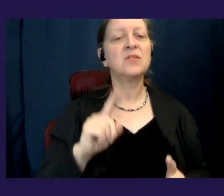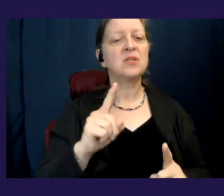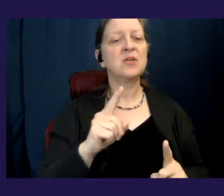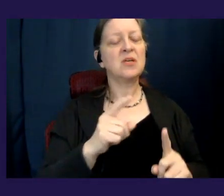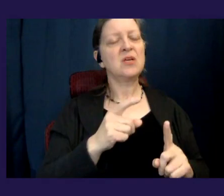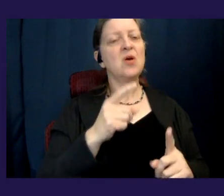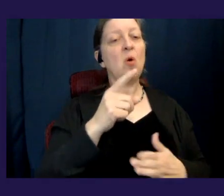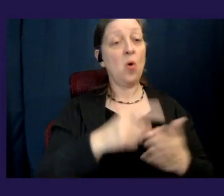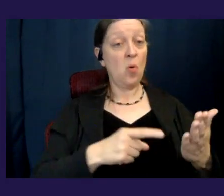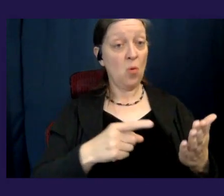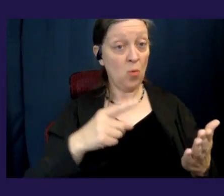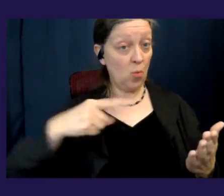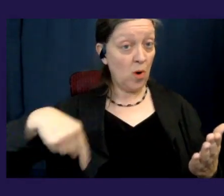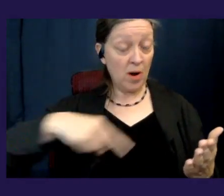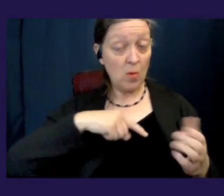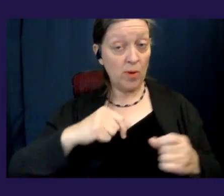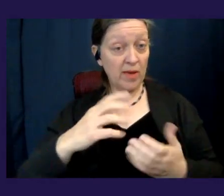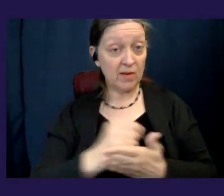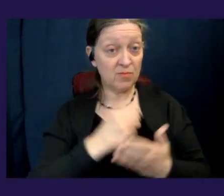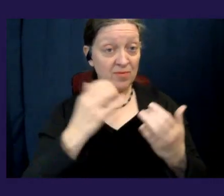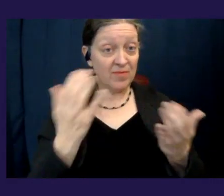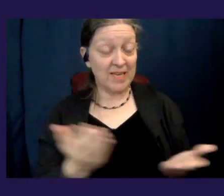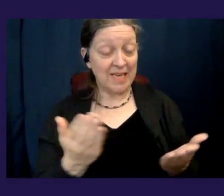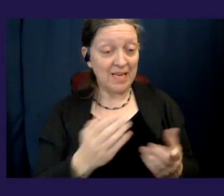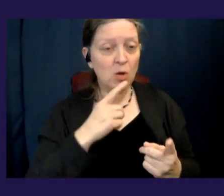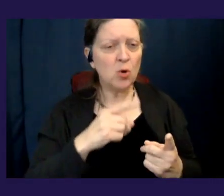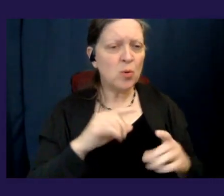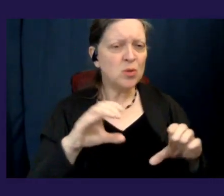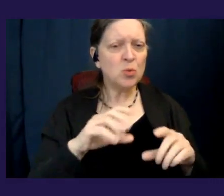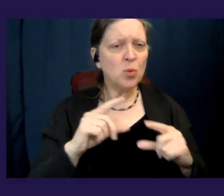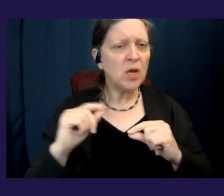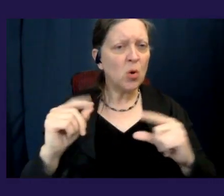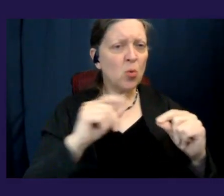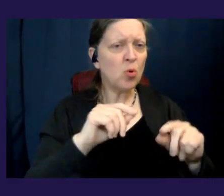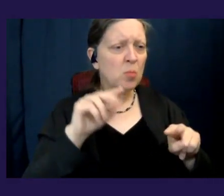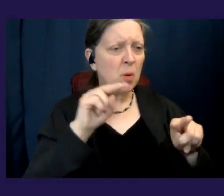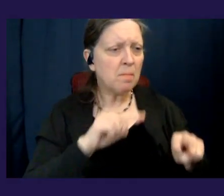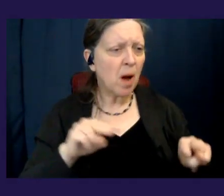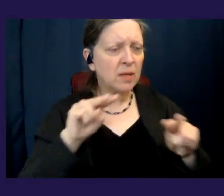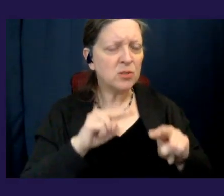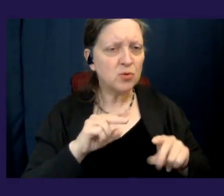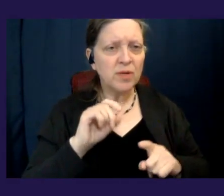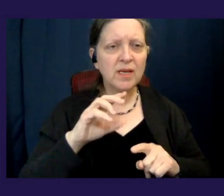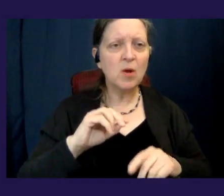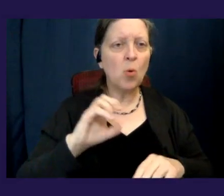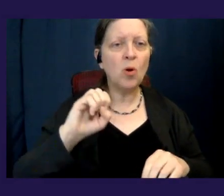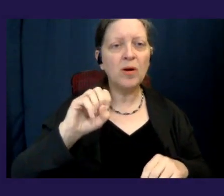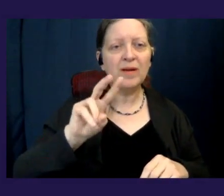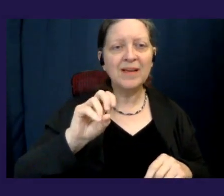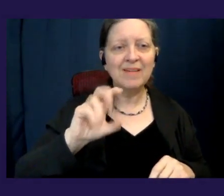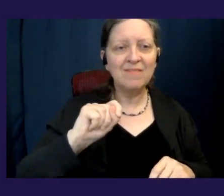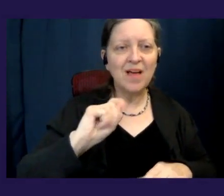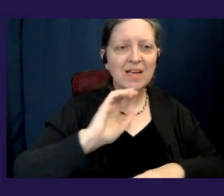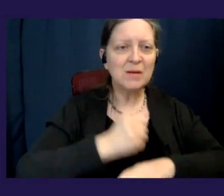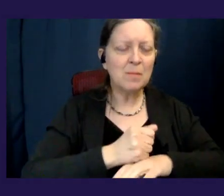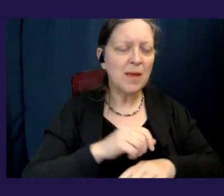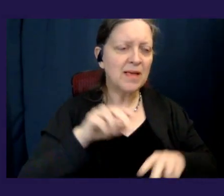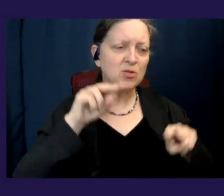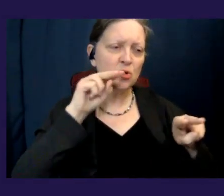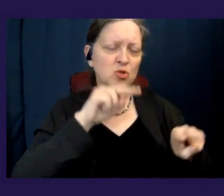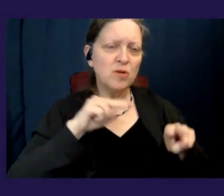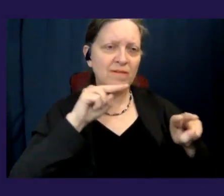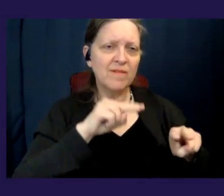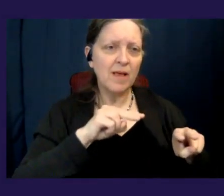rumor monitoring that we're already doing is the kind of thing that is only improved by having stronger relationships